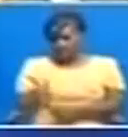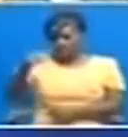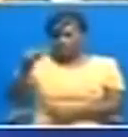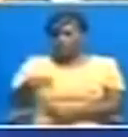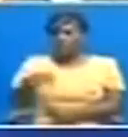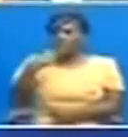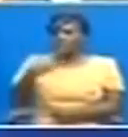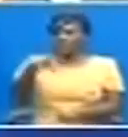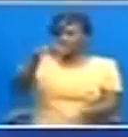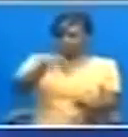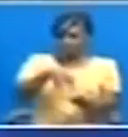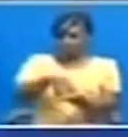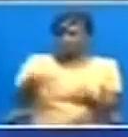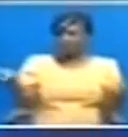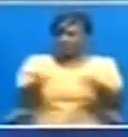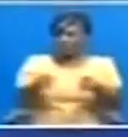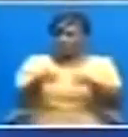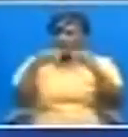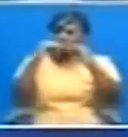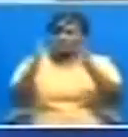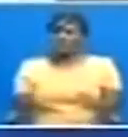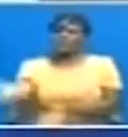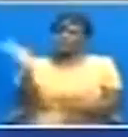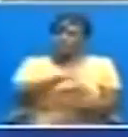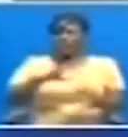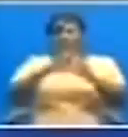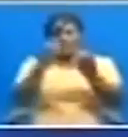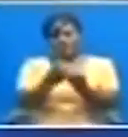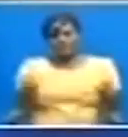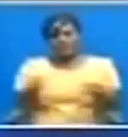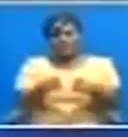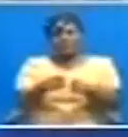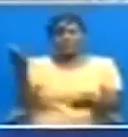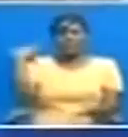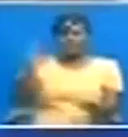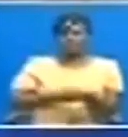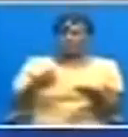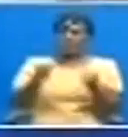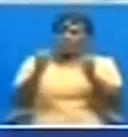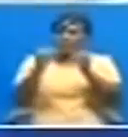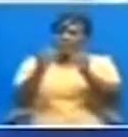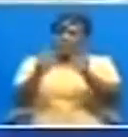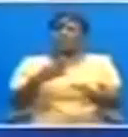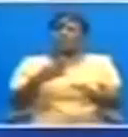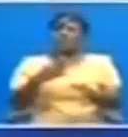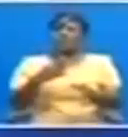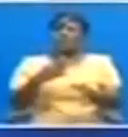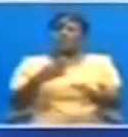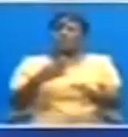stood his ground that teachers ought to have resumed duty as directed by the court a week ago if they wanted to continue.